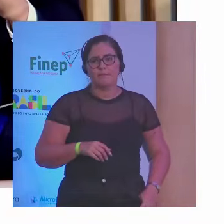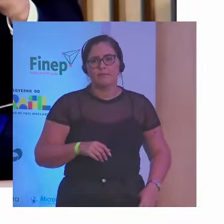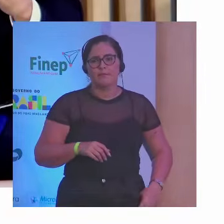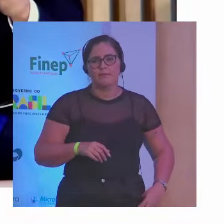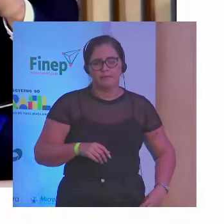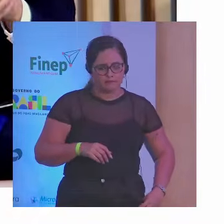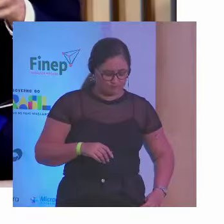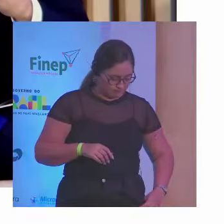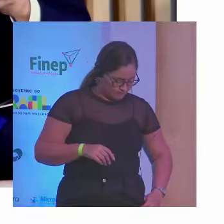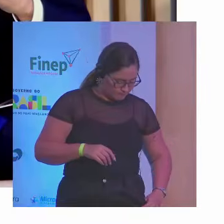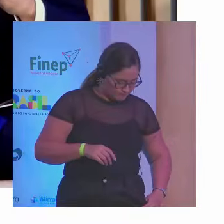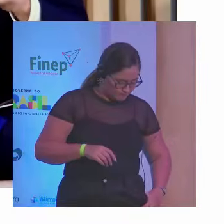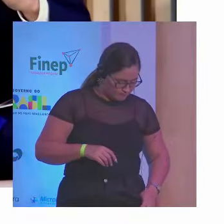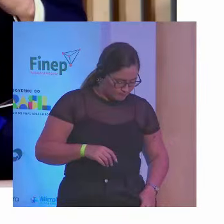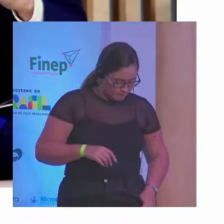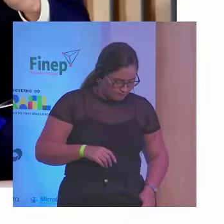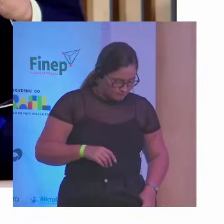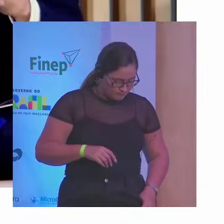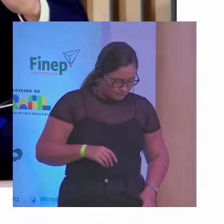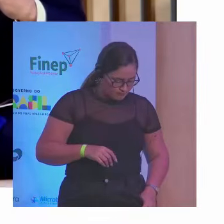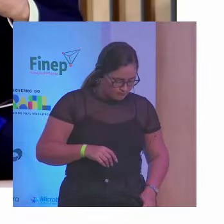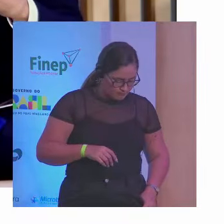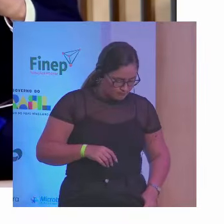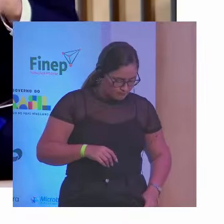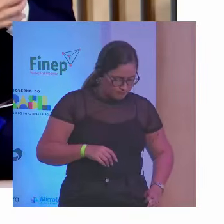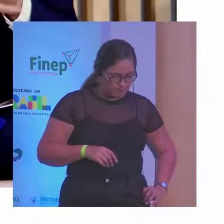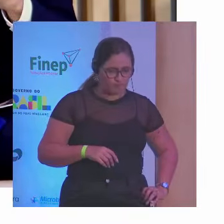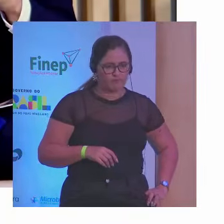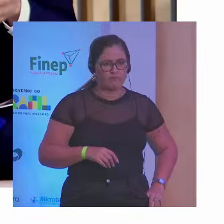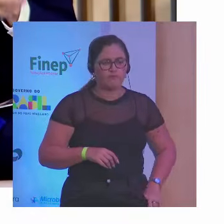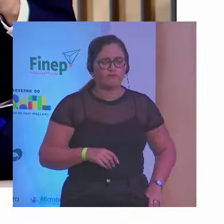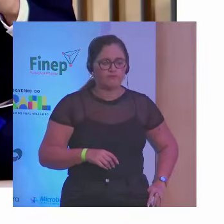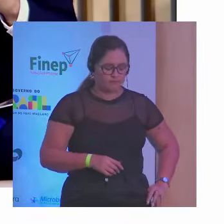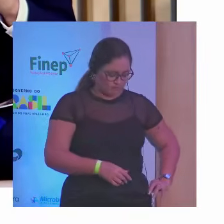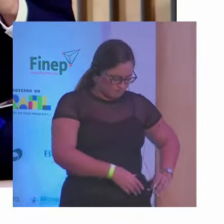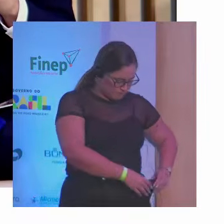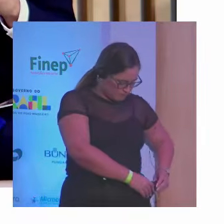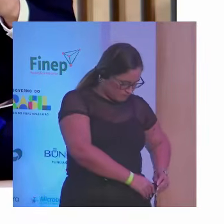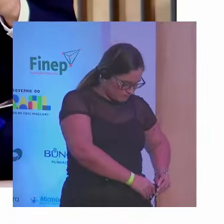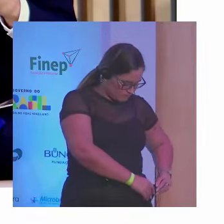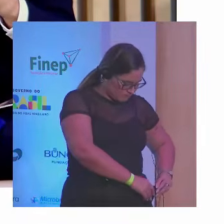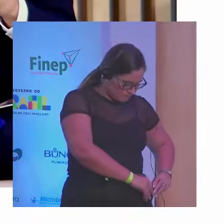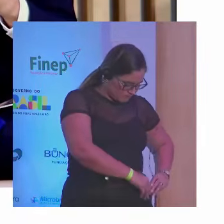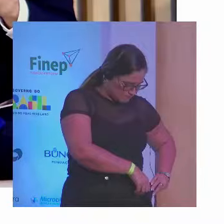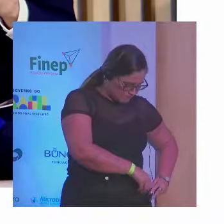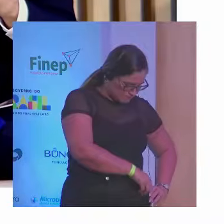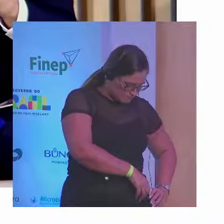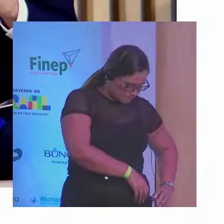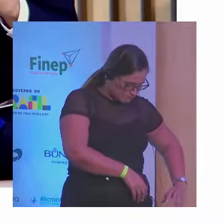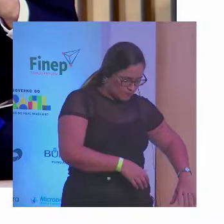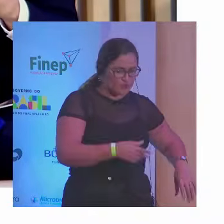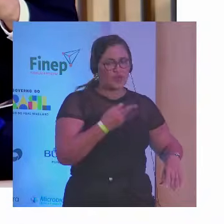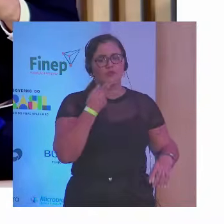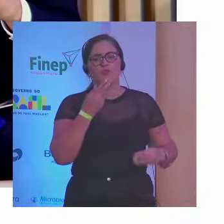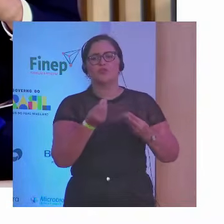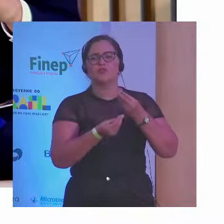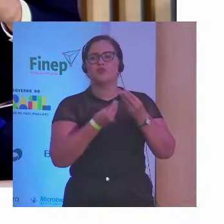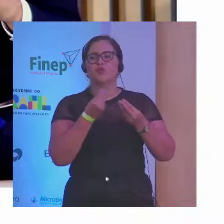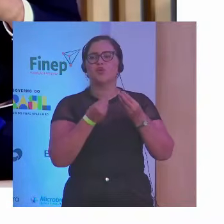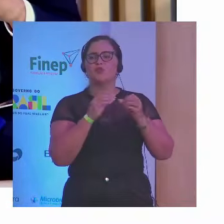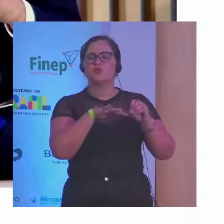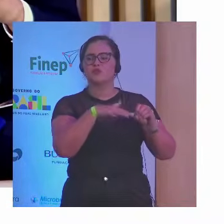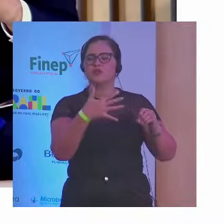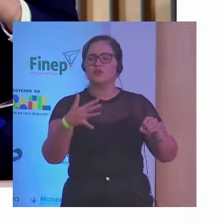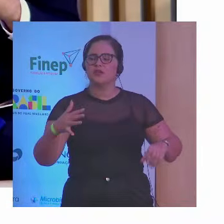are a generic digital ocean, so we are talking about the ocean state, but we are not supposed to be a specialist of coastal